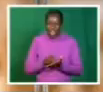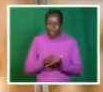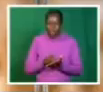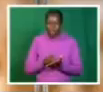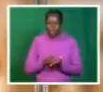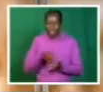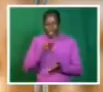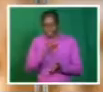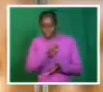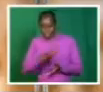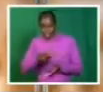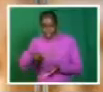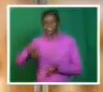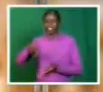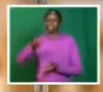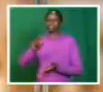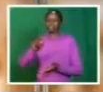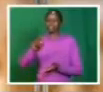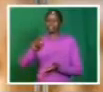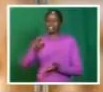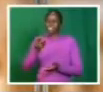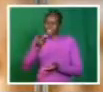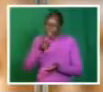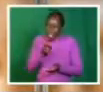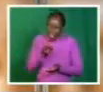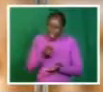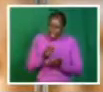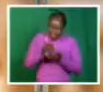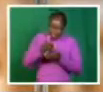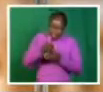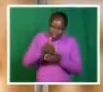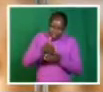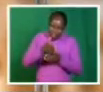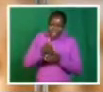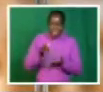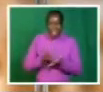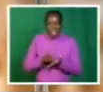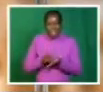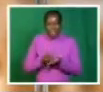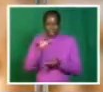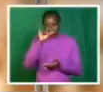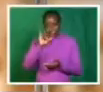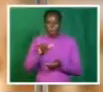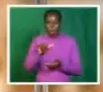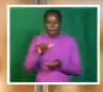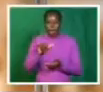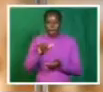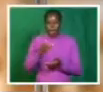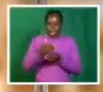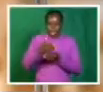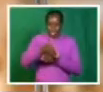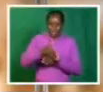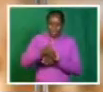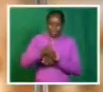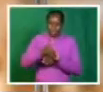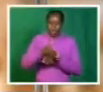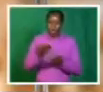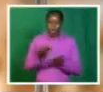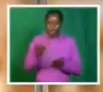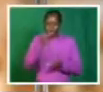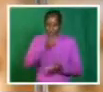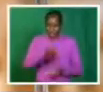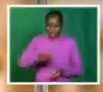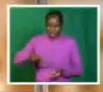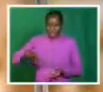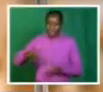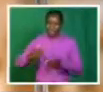turning point. Sometimes it has the x-intercept, and it also have the y-intercept, where the graph cuts the